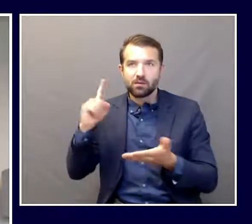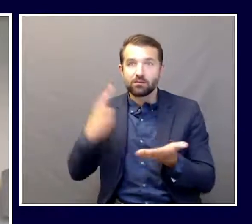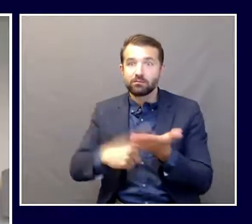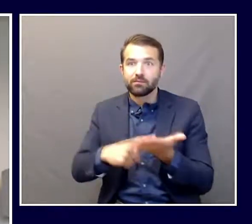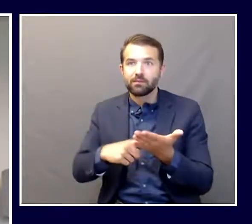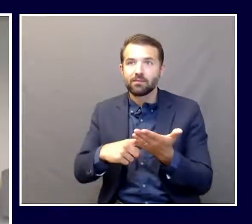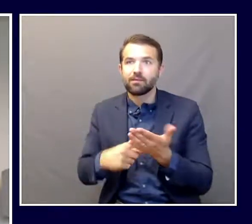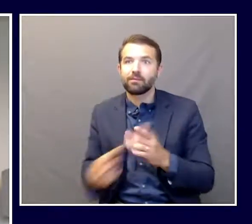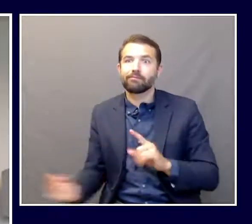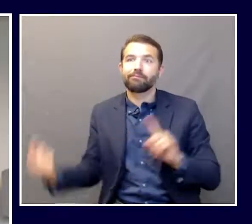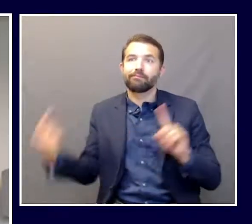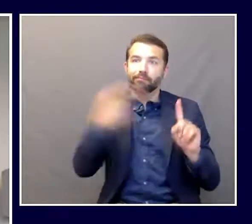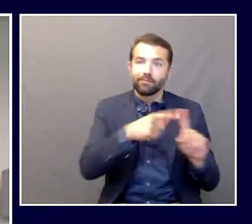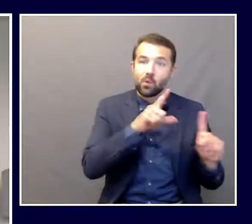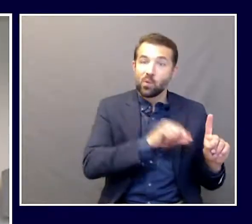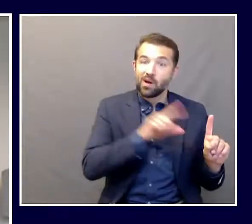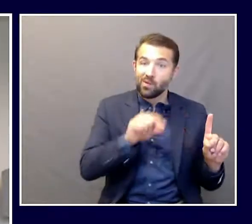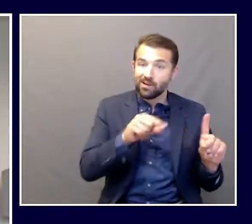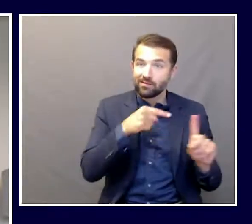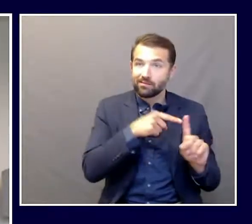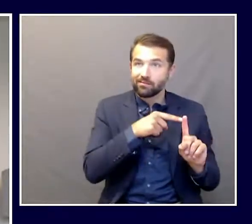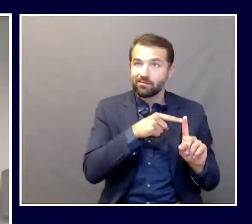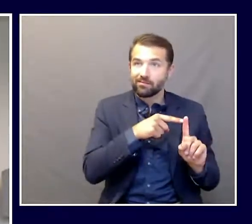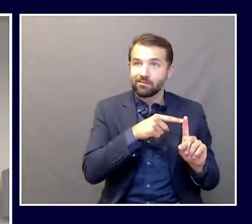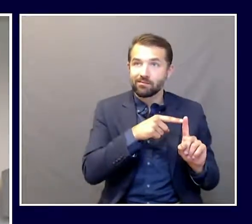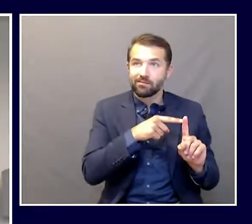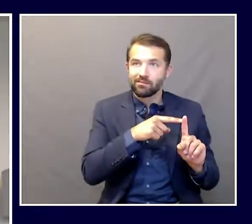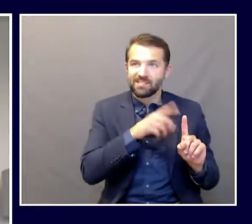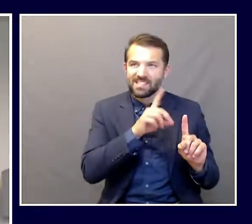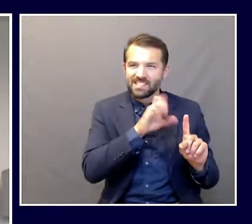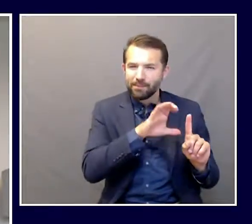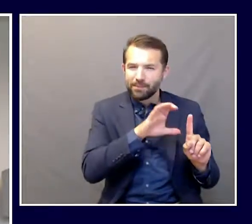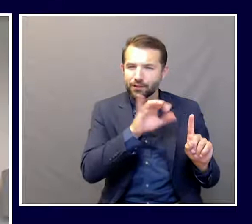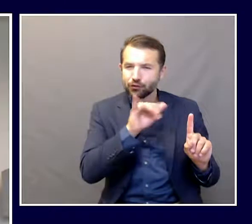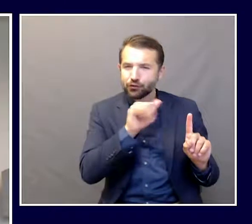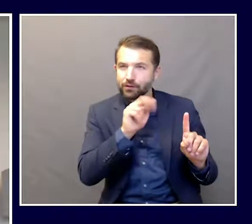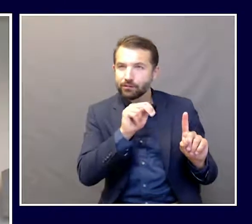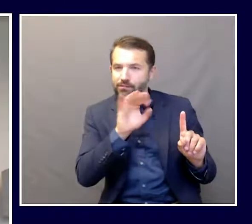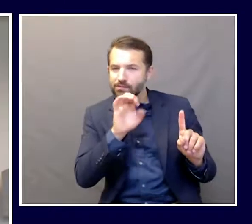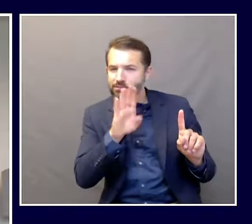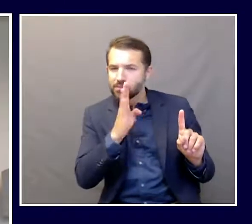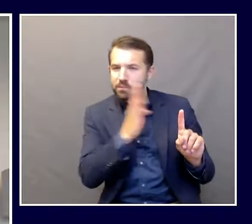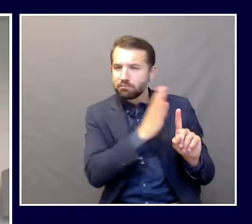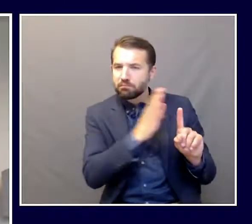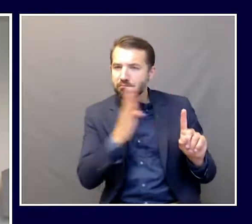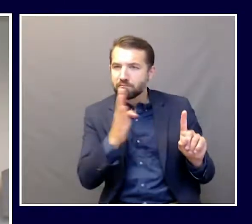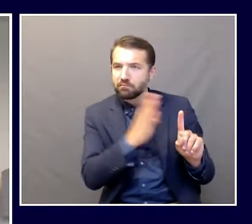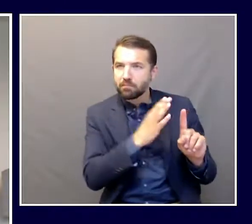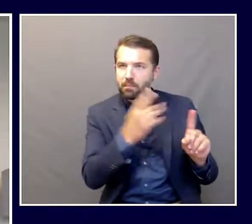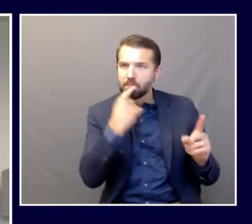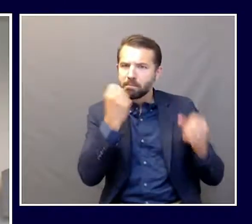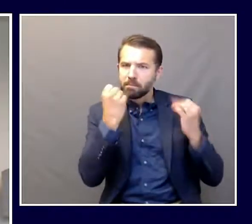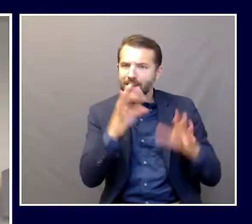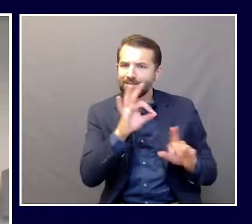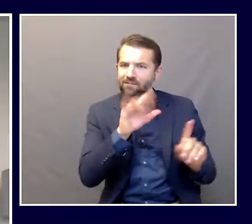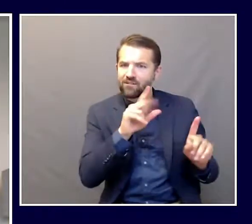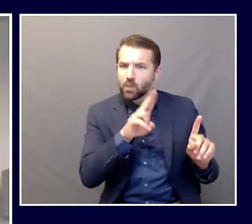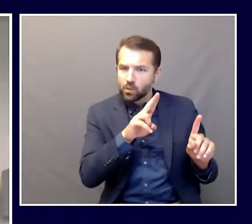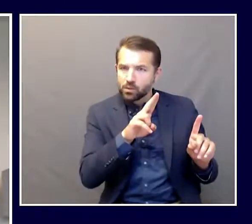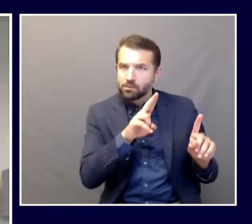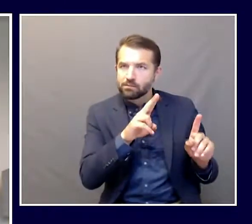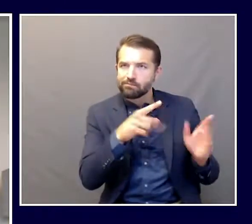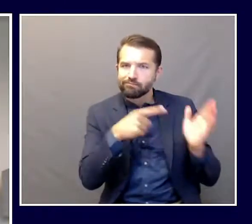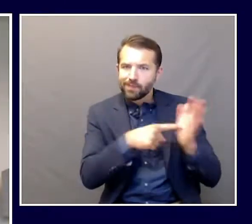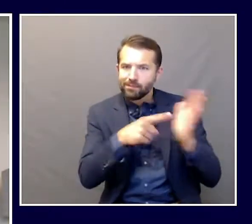we had COVID here in Maine before we had any readily available tests that confirmed it, because that was